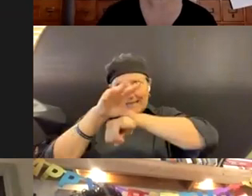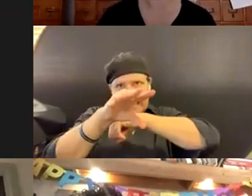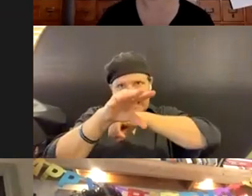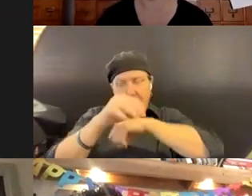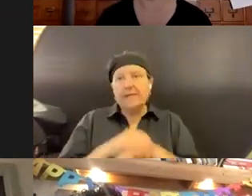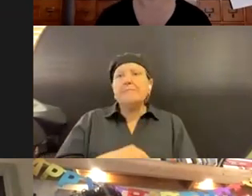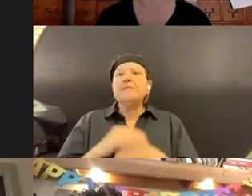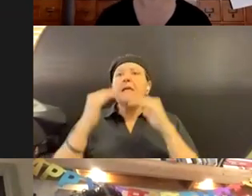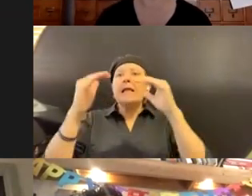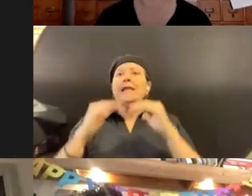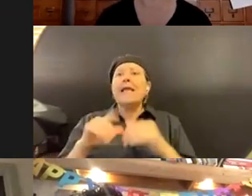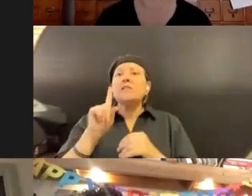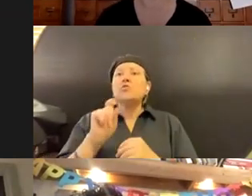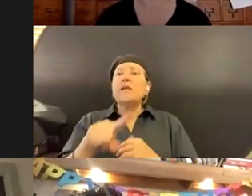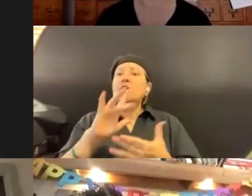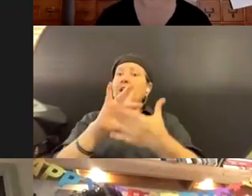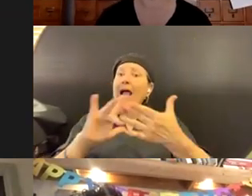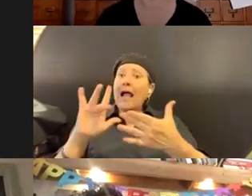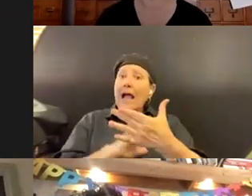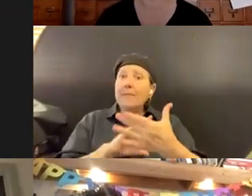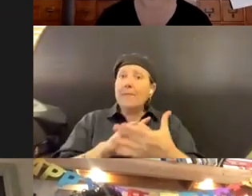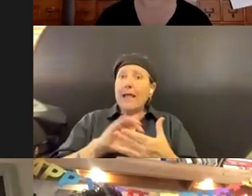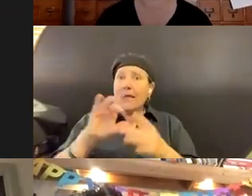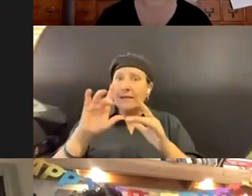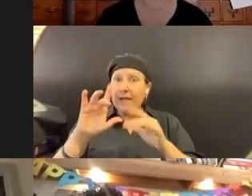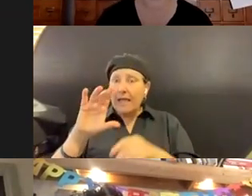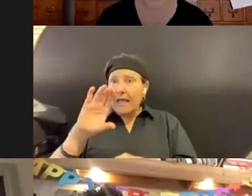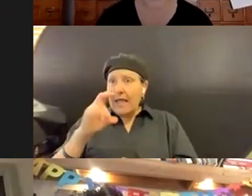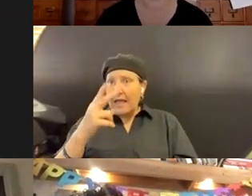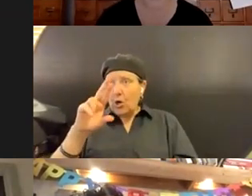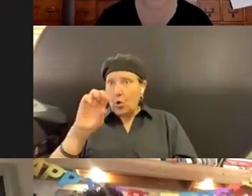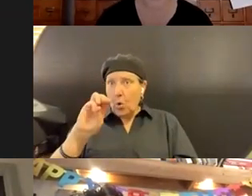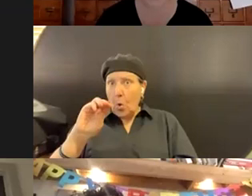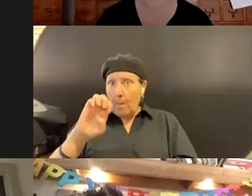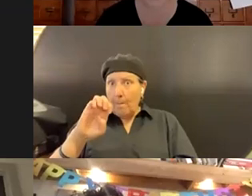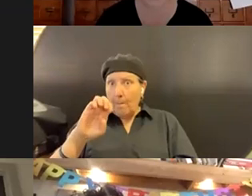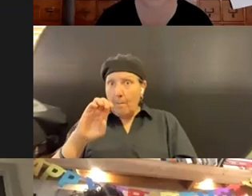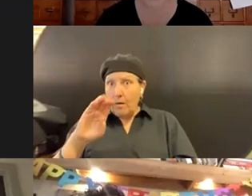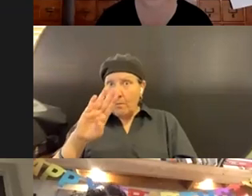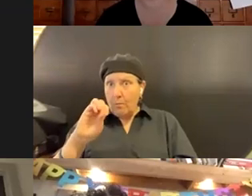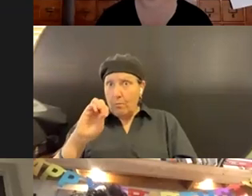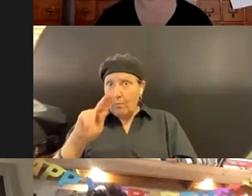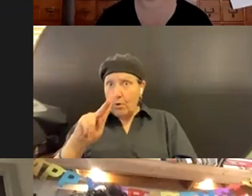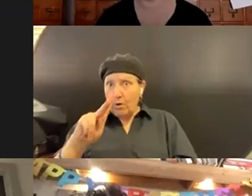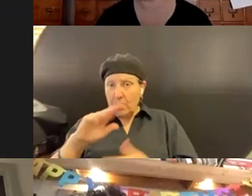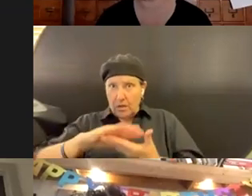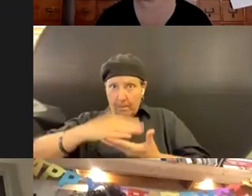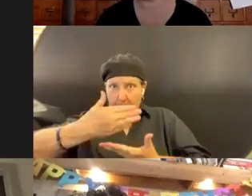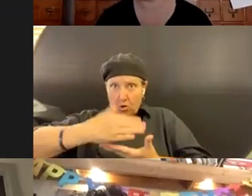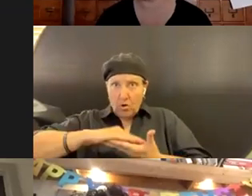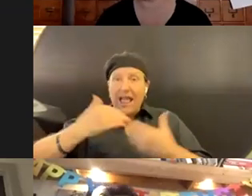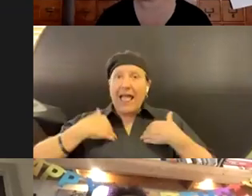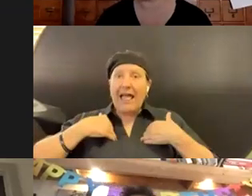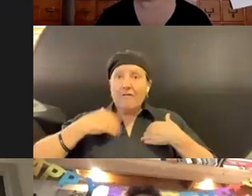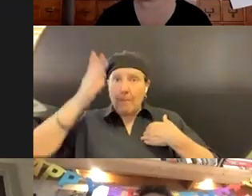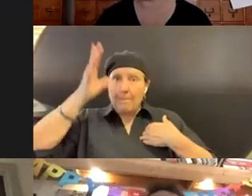question is, do iPad and Chromebook devices have parental controls built in? The answer is yes. There is